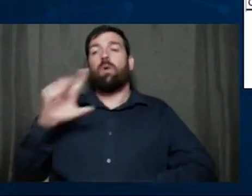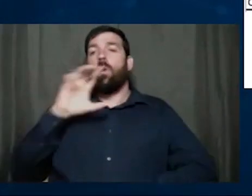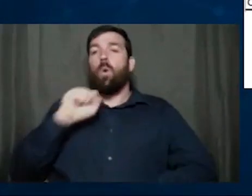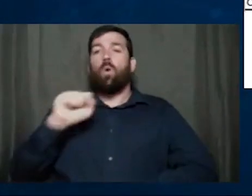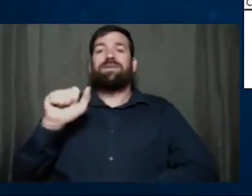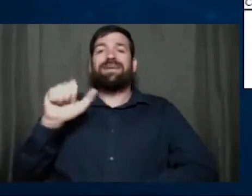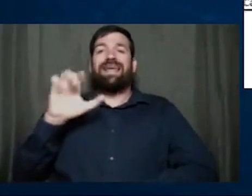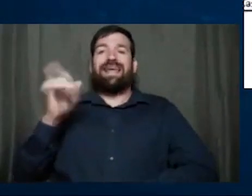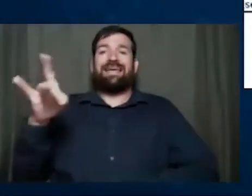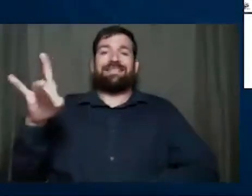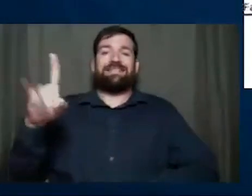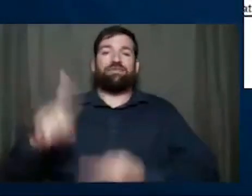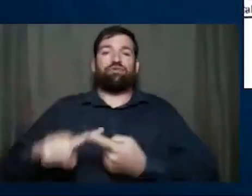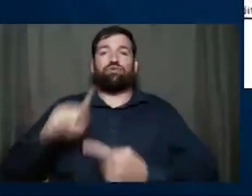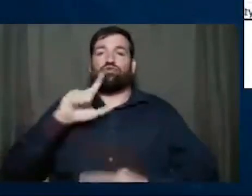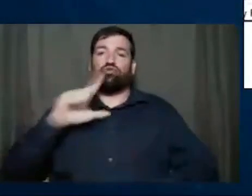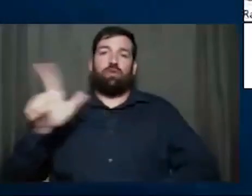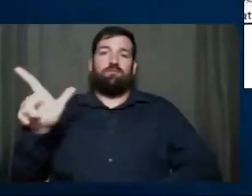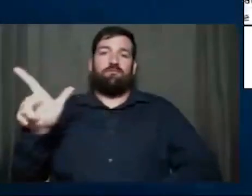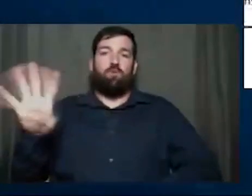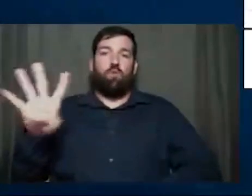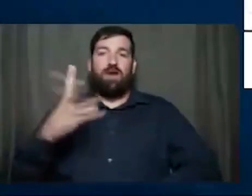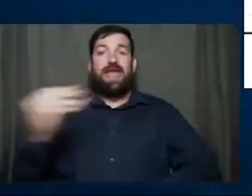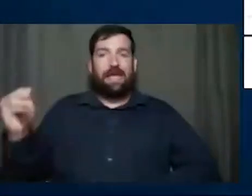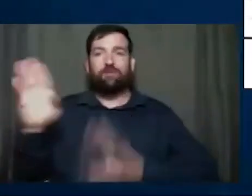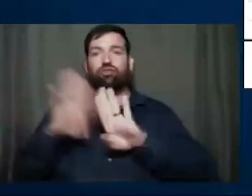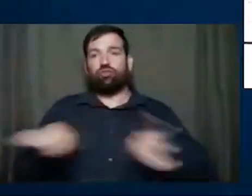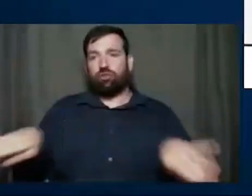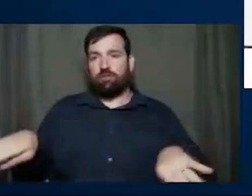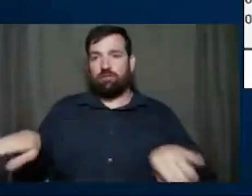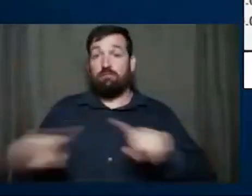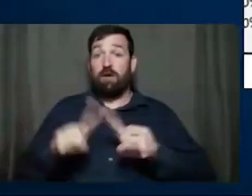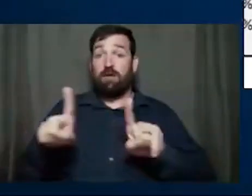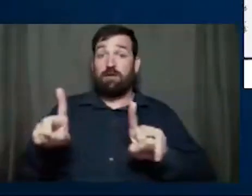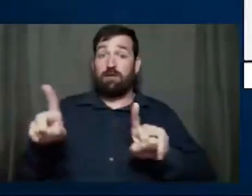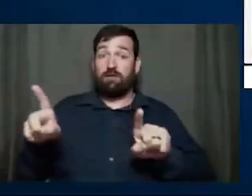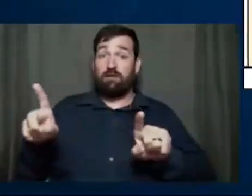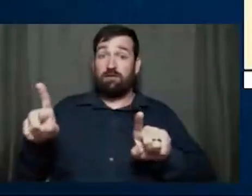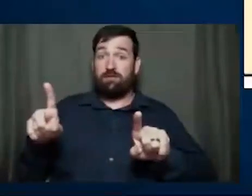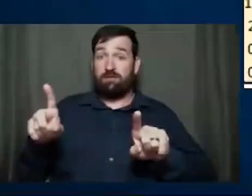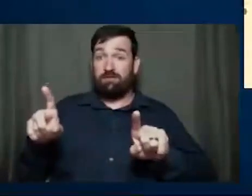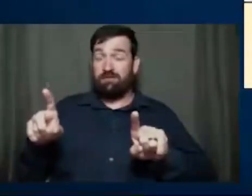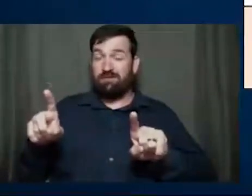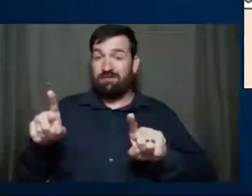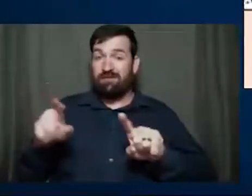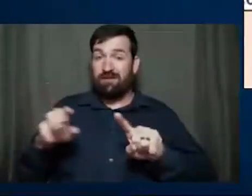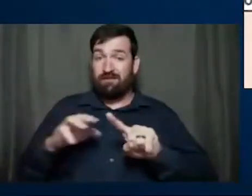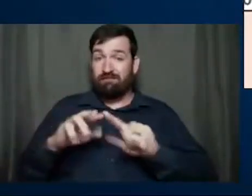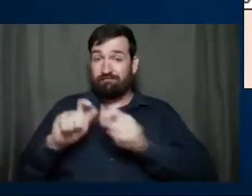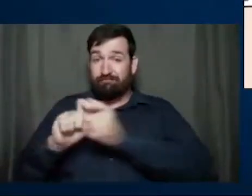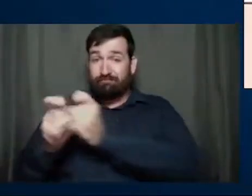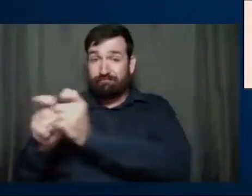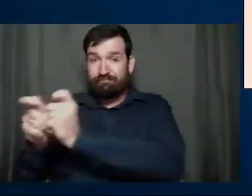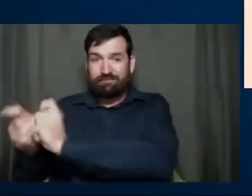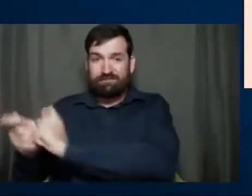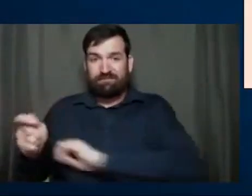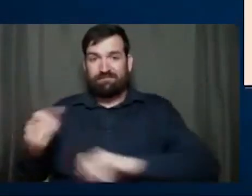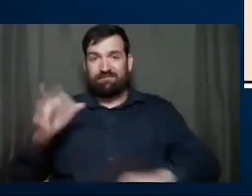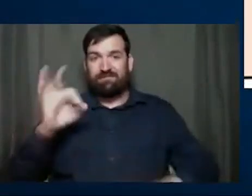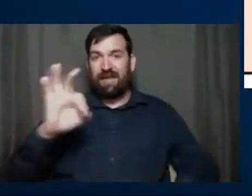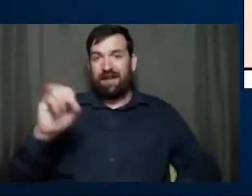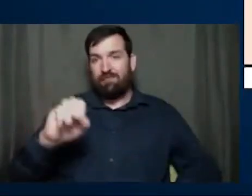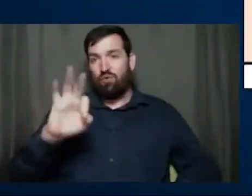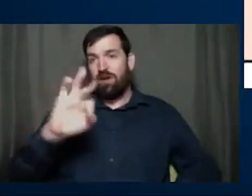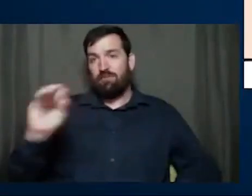you move up in age, we start to depart pretty widely from that 99.9% thing. And of course, this whole